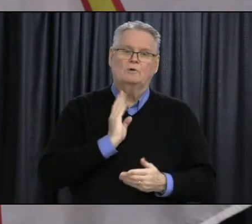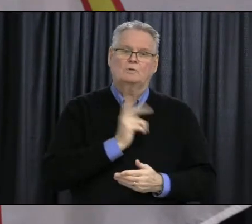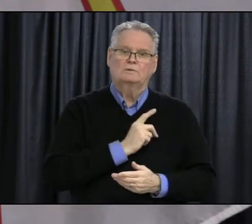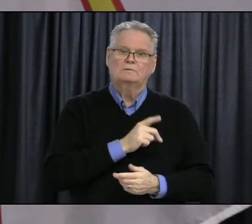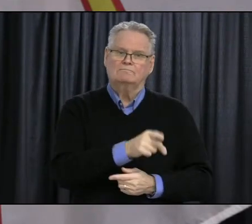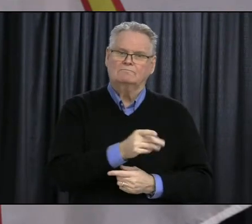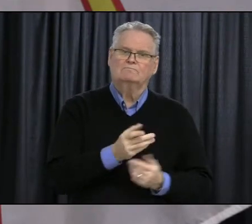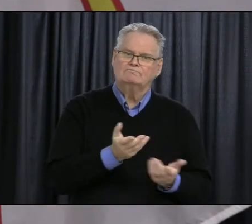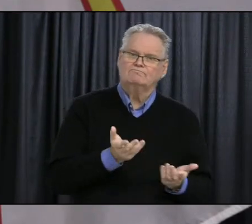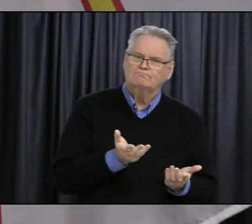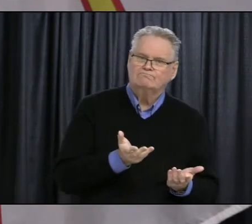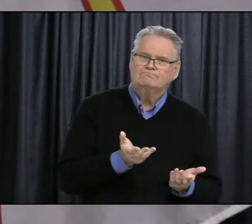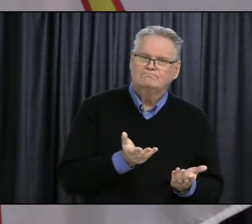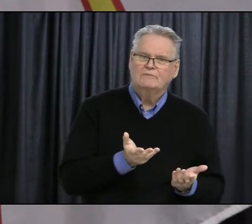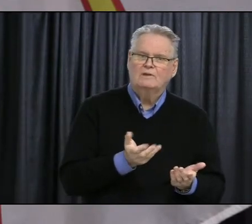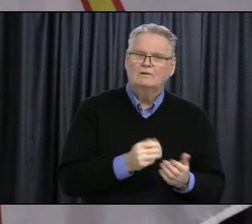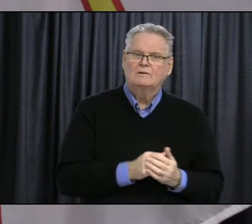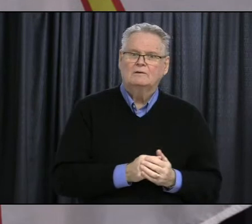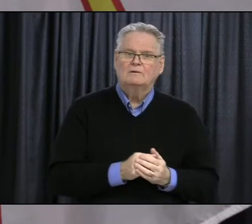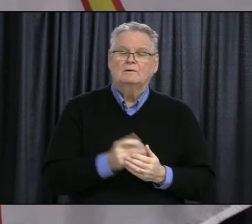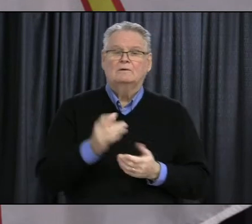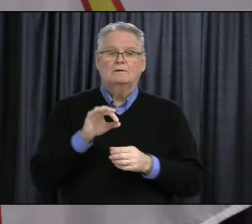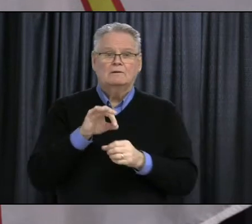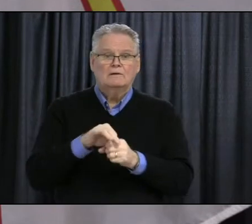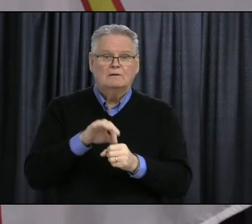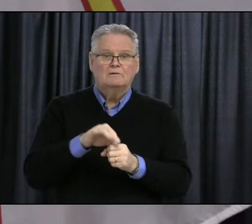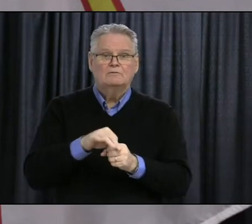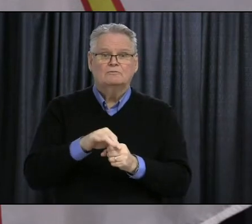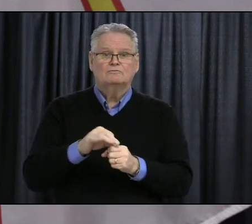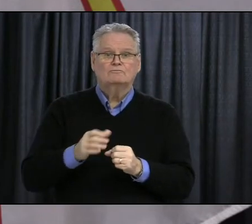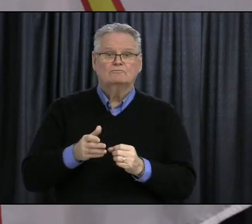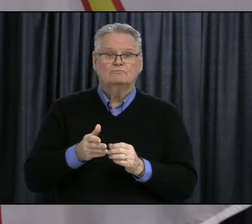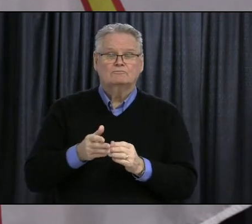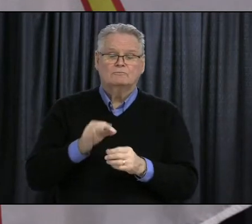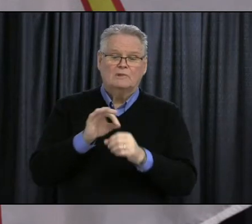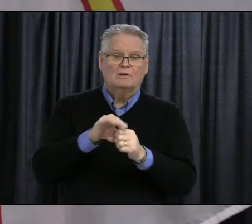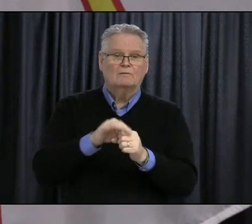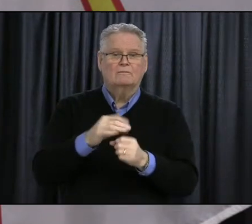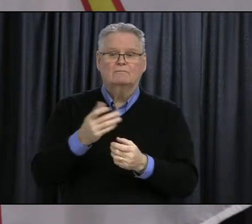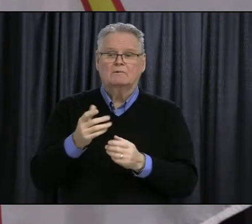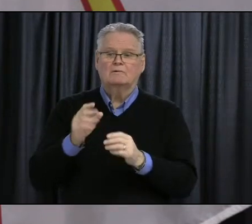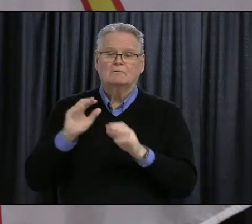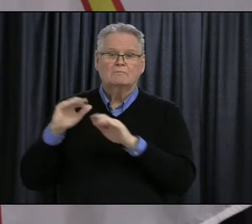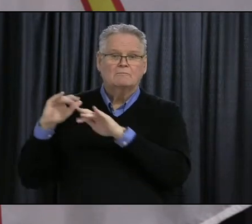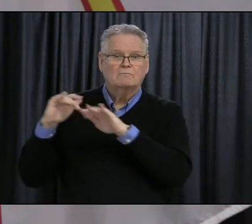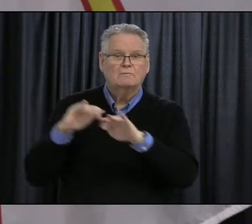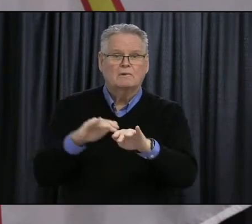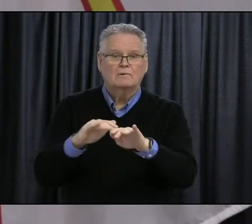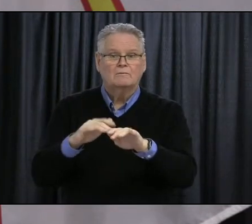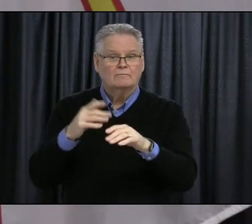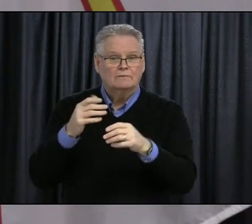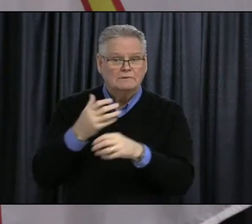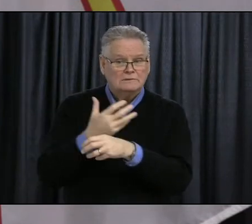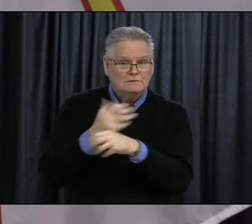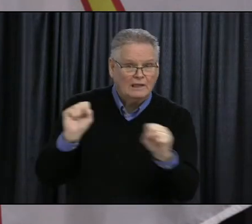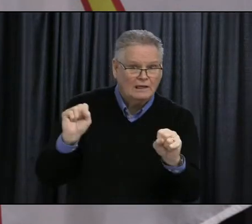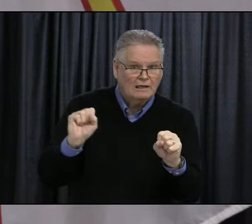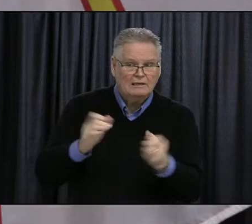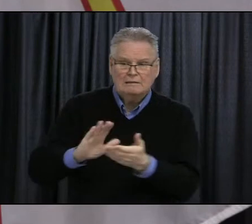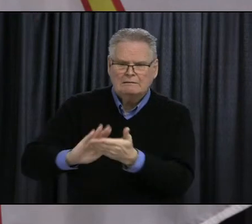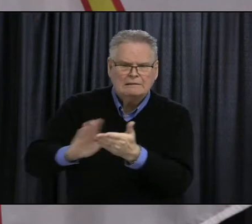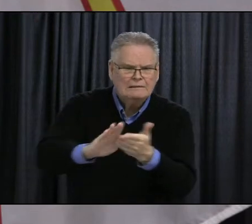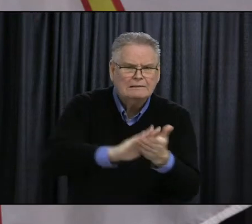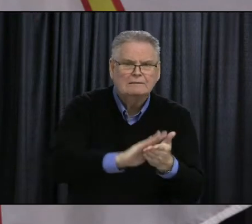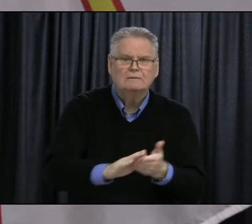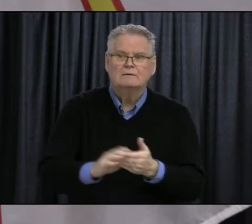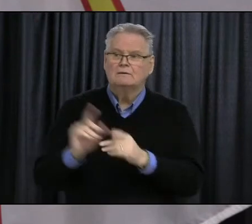that is a safe way to do things, and I don't really see any major concerns with that